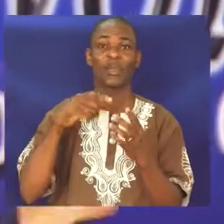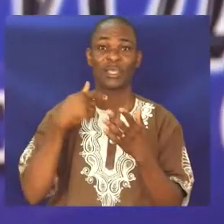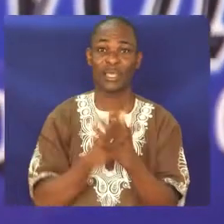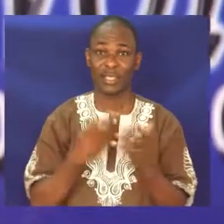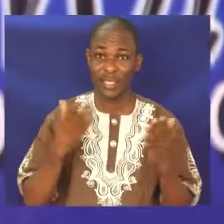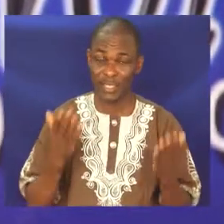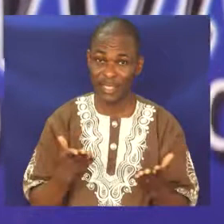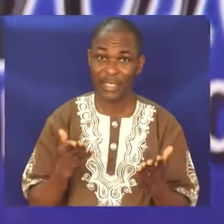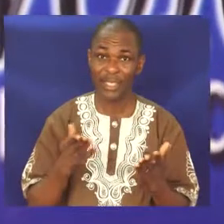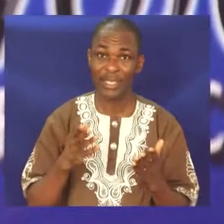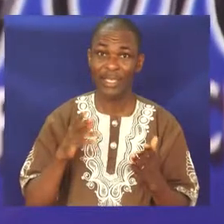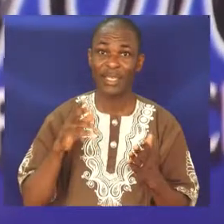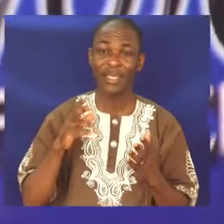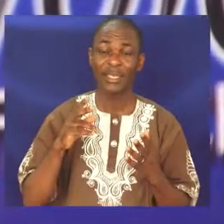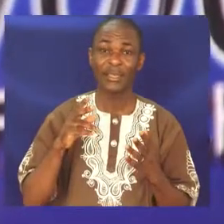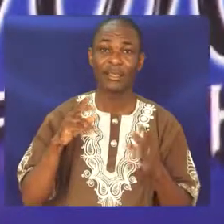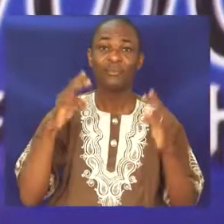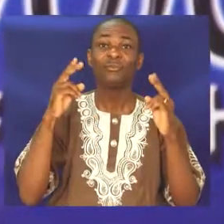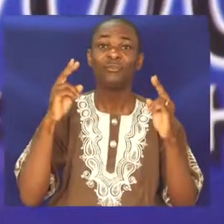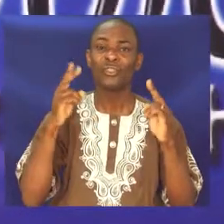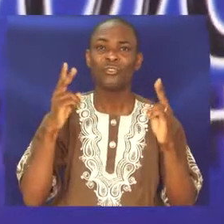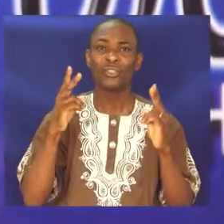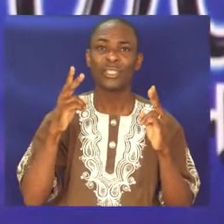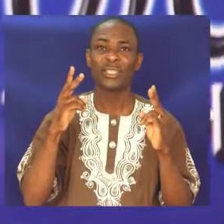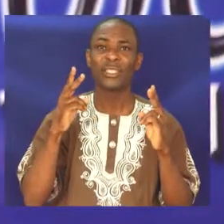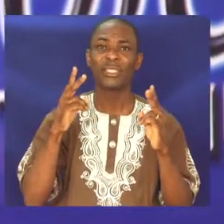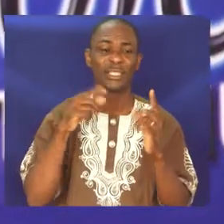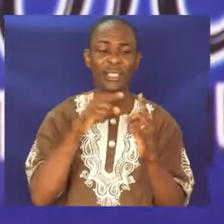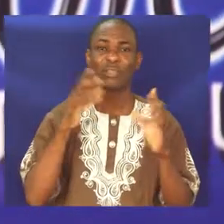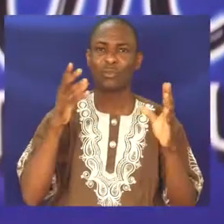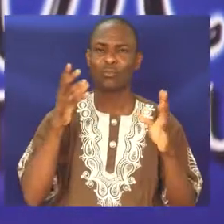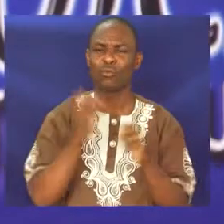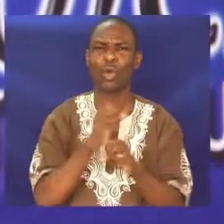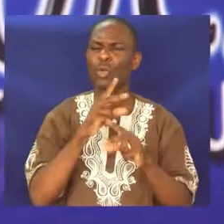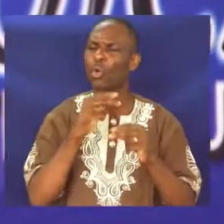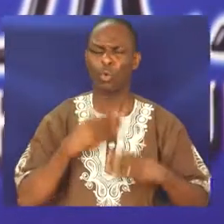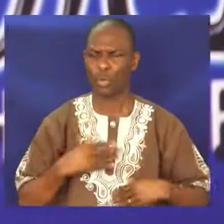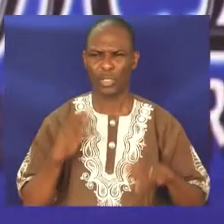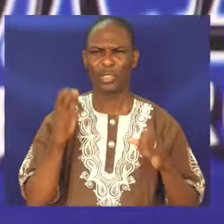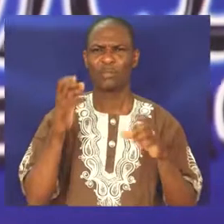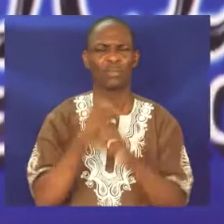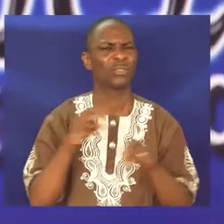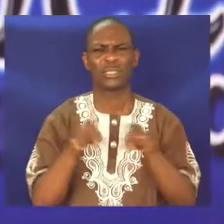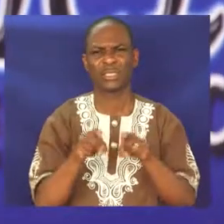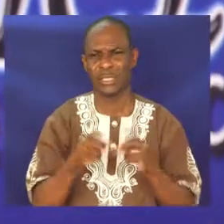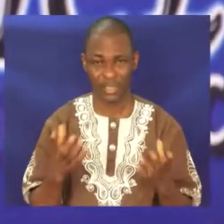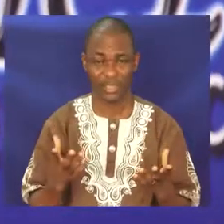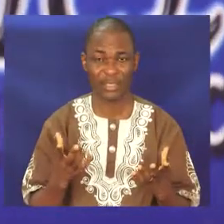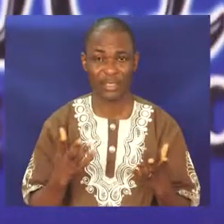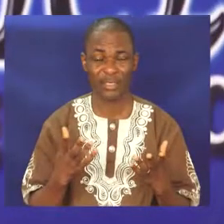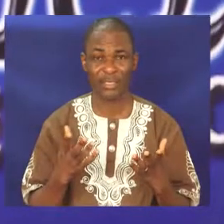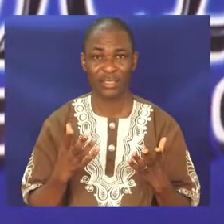odu seida sa no yankopon wo ye na ade e ya na wo predodo e wo abrabom na